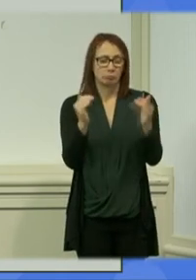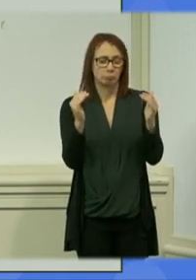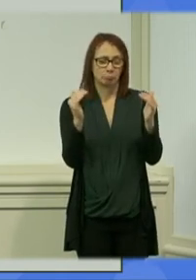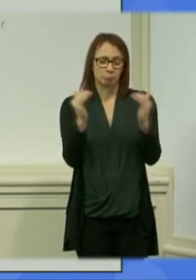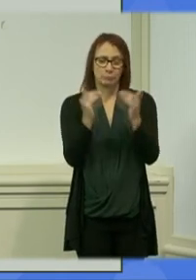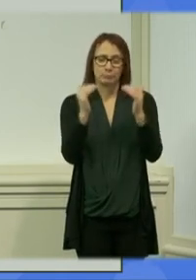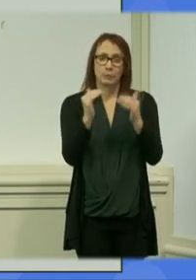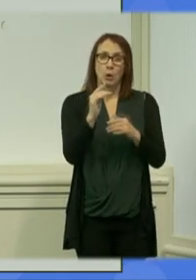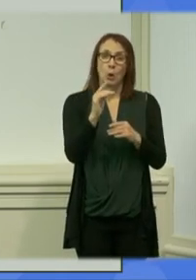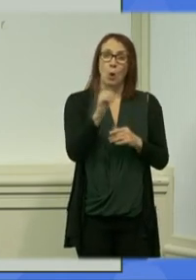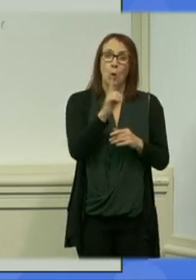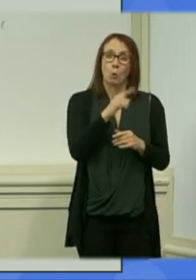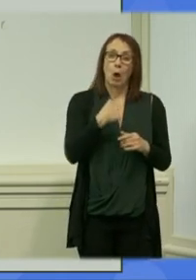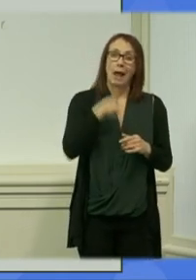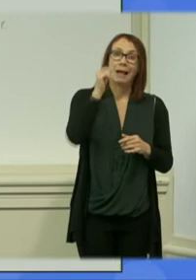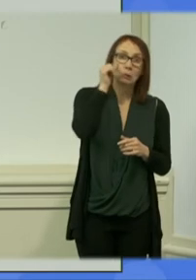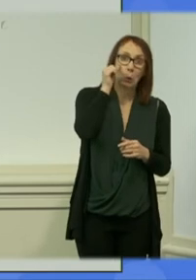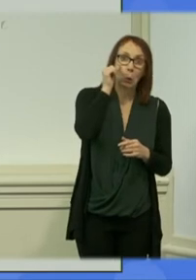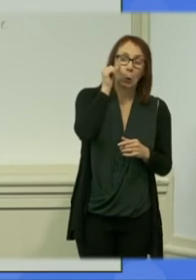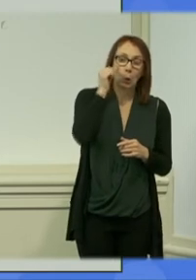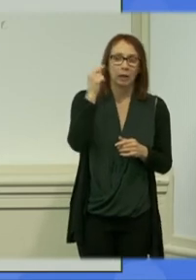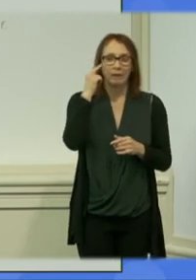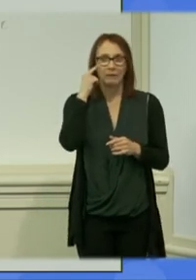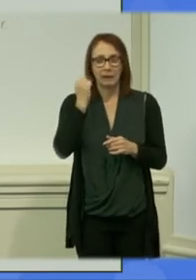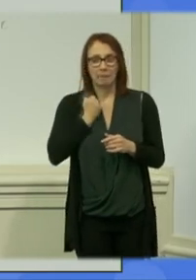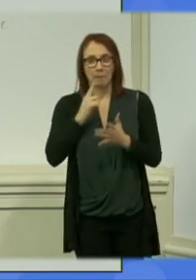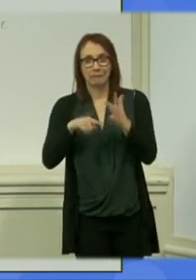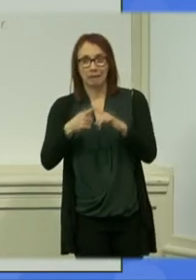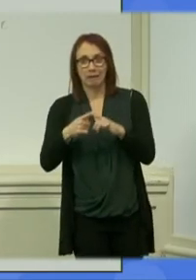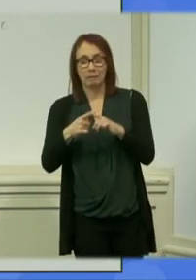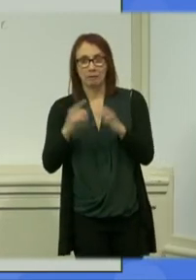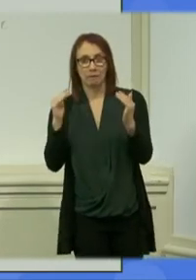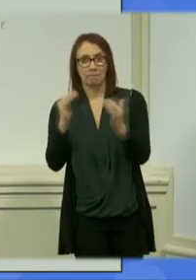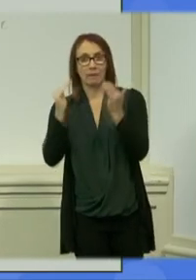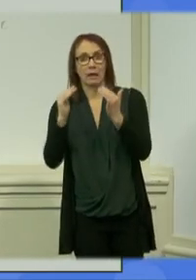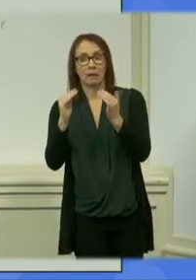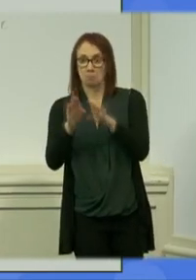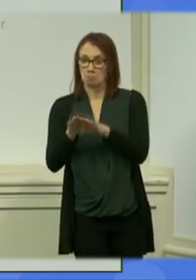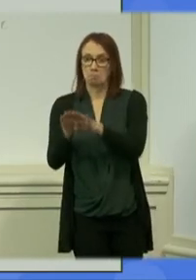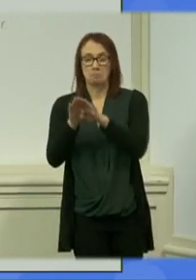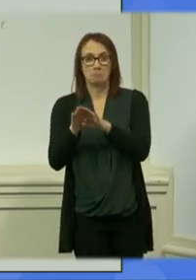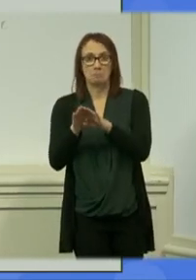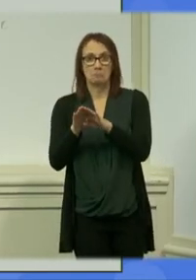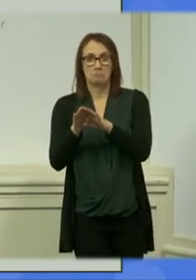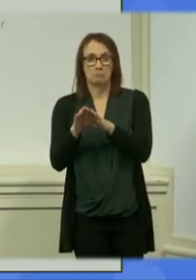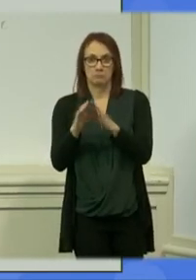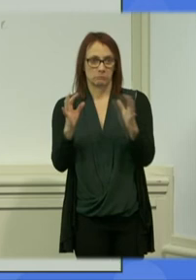know and thinking that your taxes are fair in the broad scheme of things, and also what you know and being willing